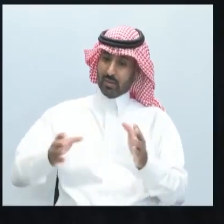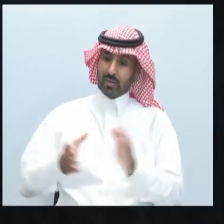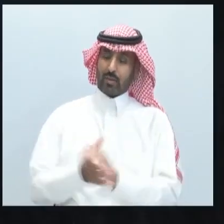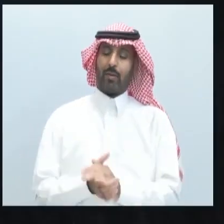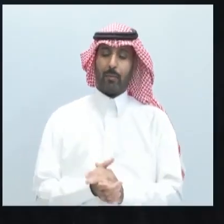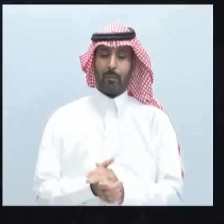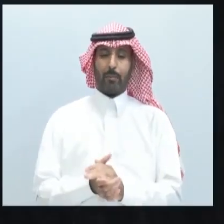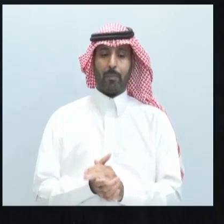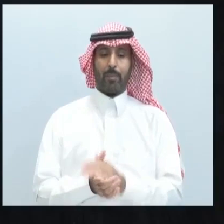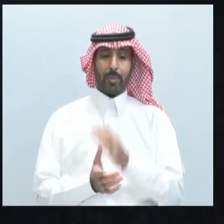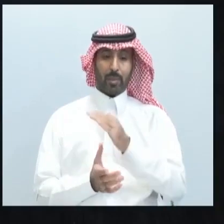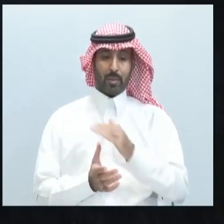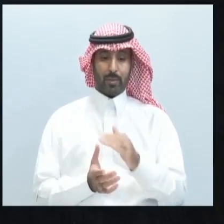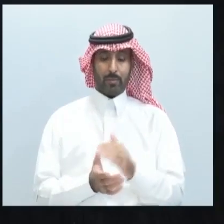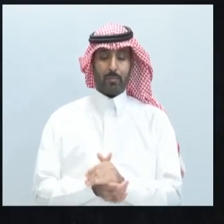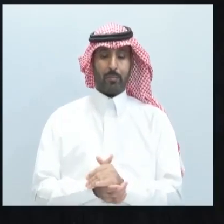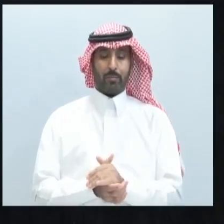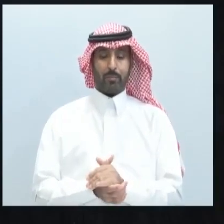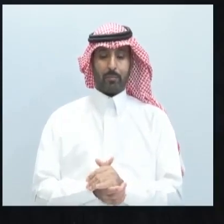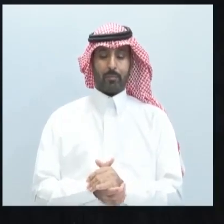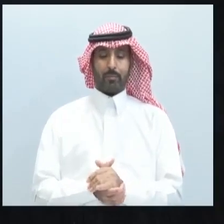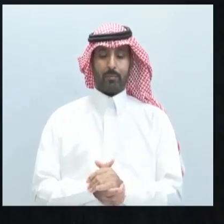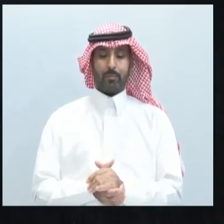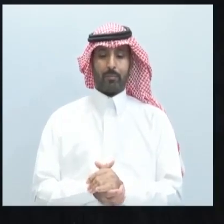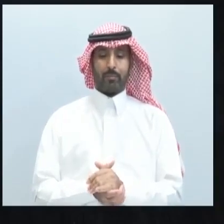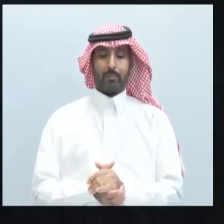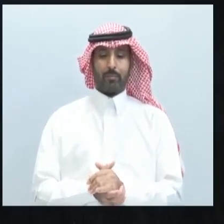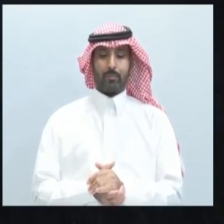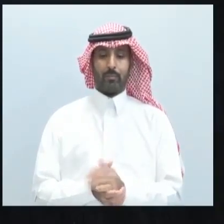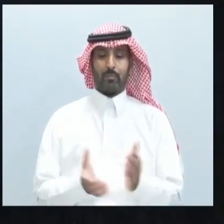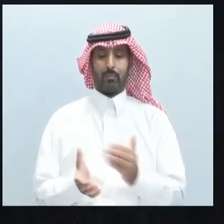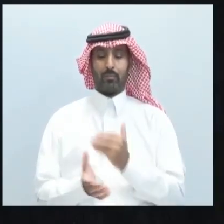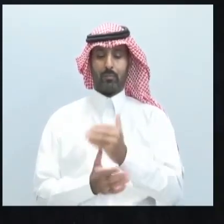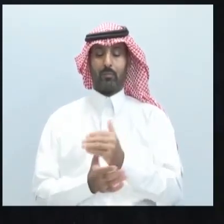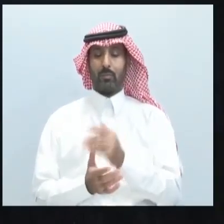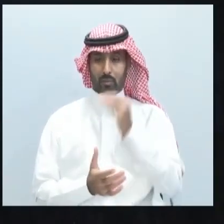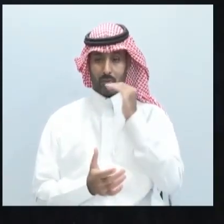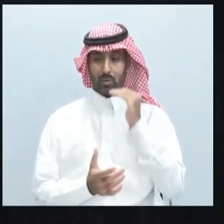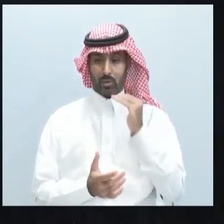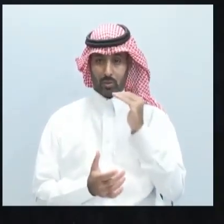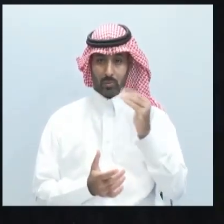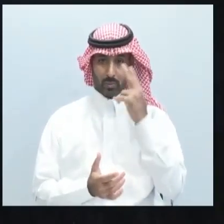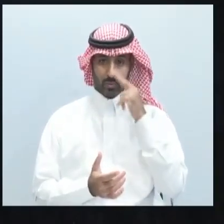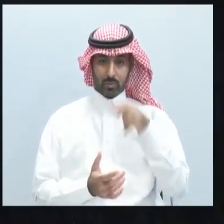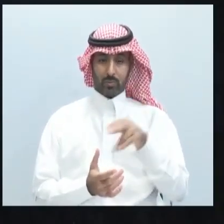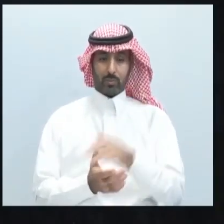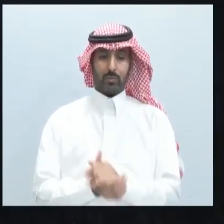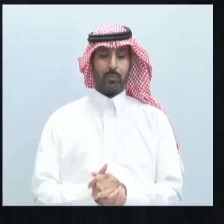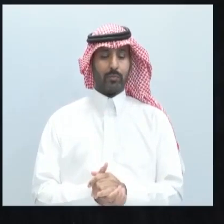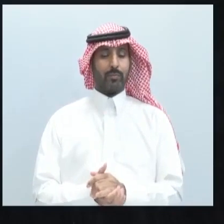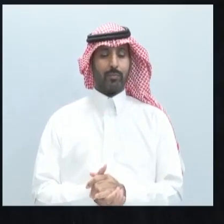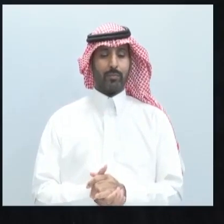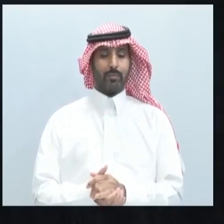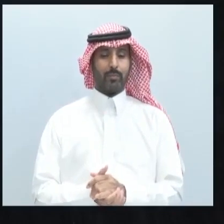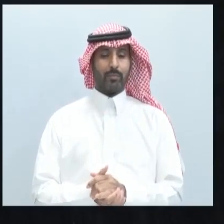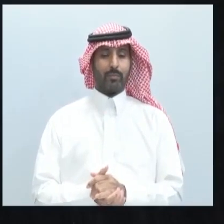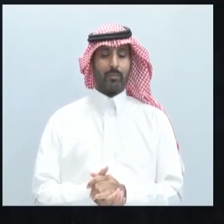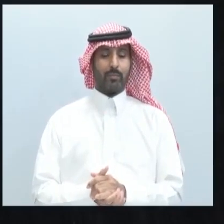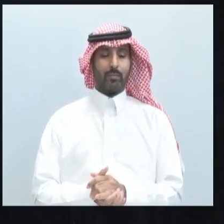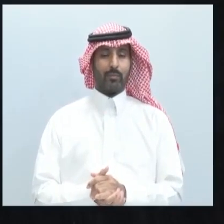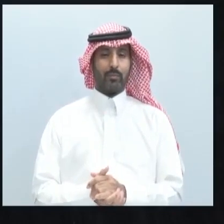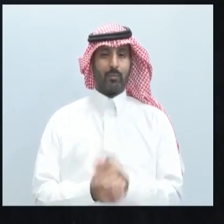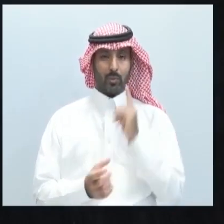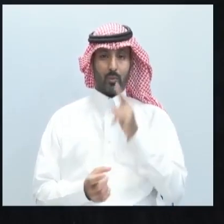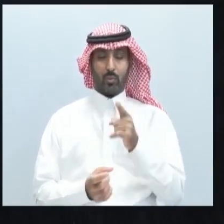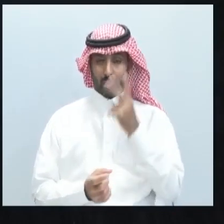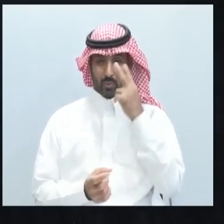of medicine. Now we are going to see the sentences that we have here. Now, my hint for you is